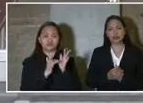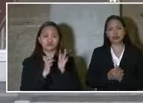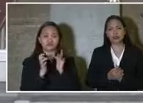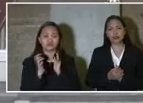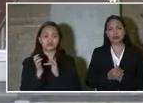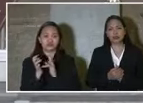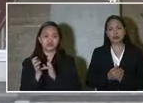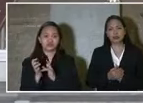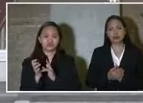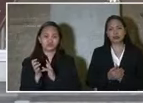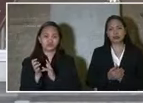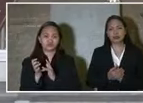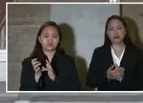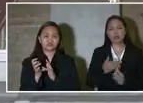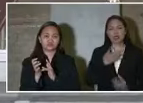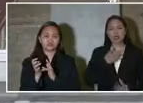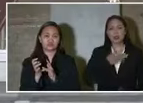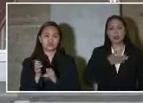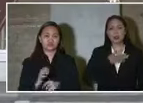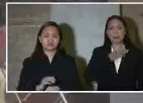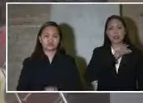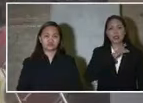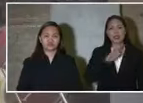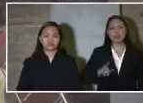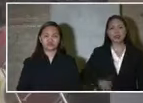of me."